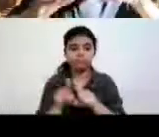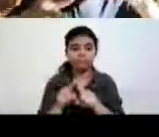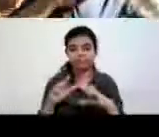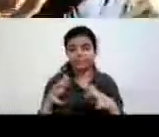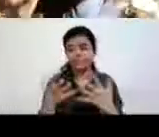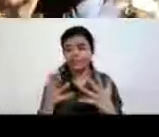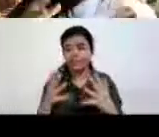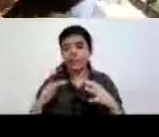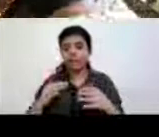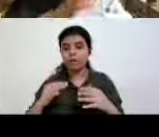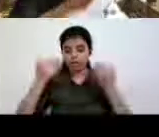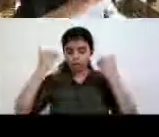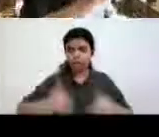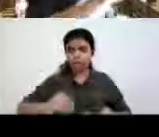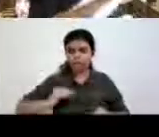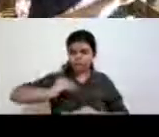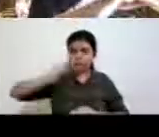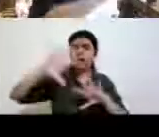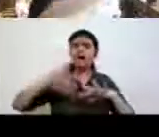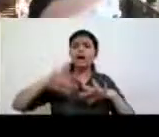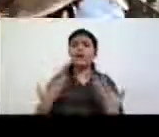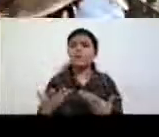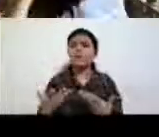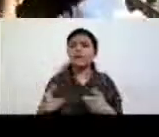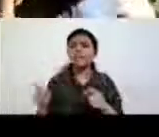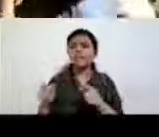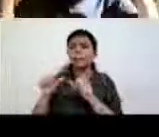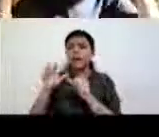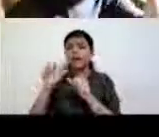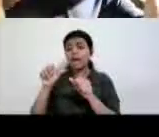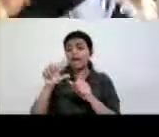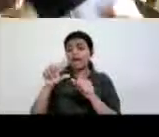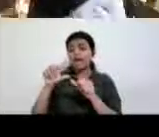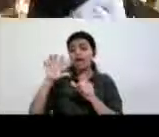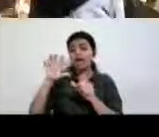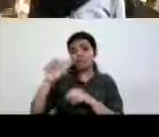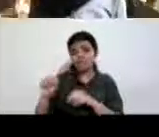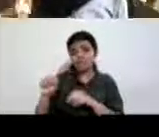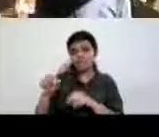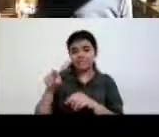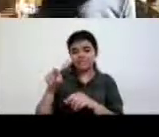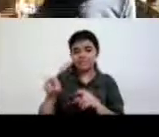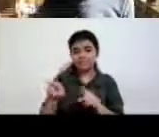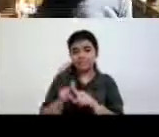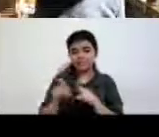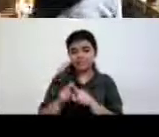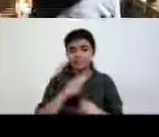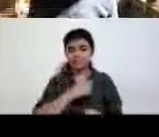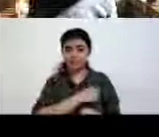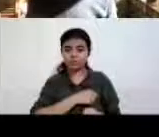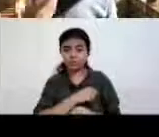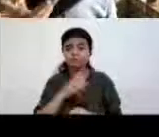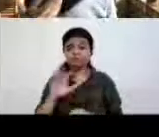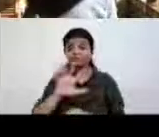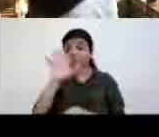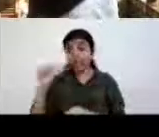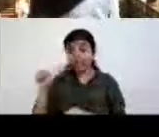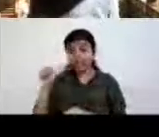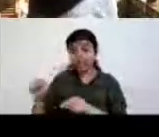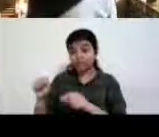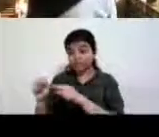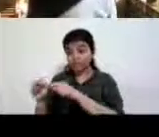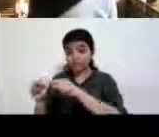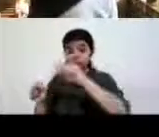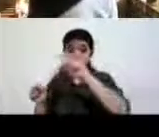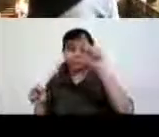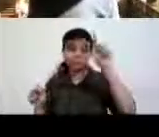how mankind developed from the African savannas to the nowadays life and the presence